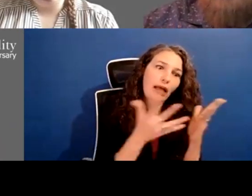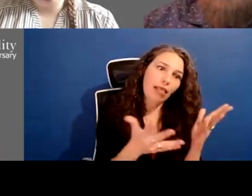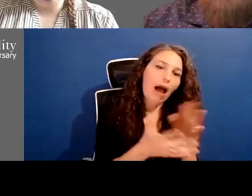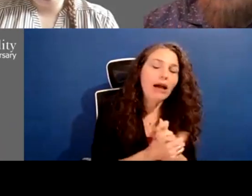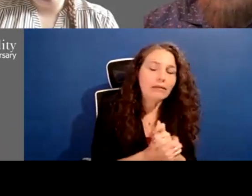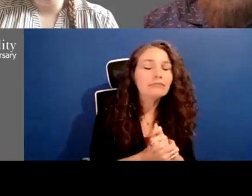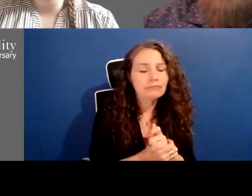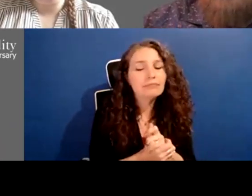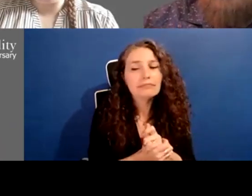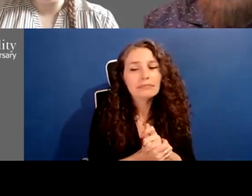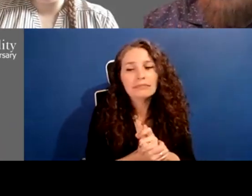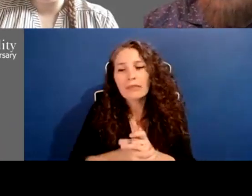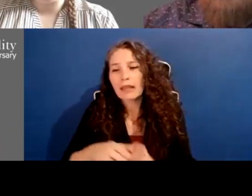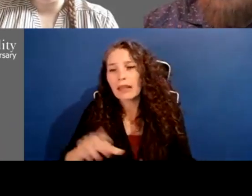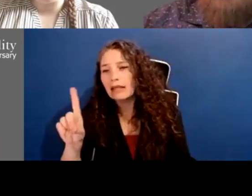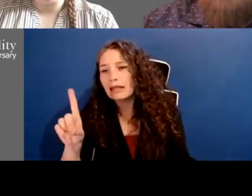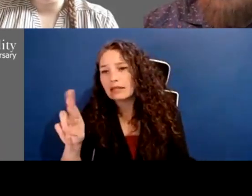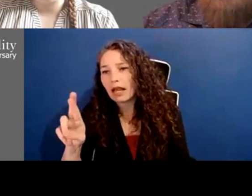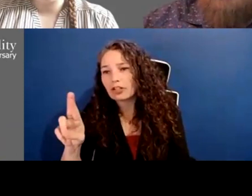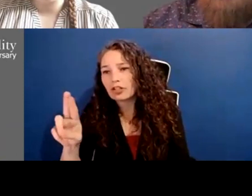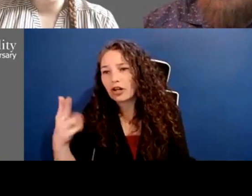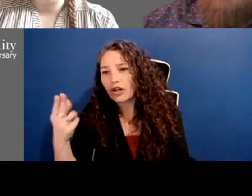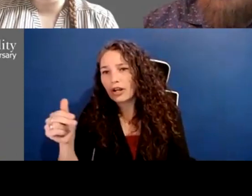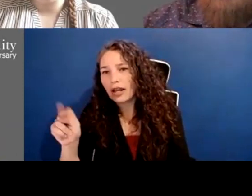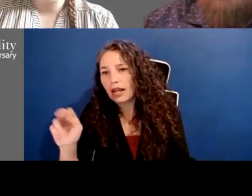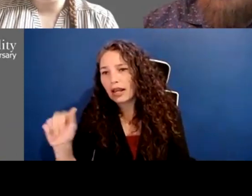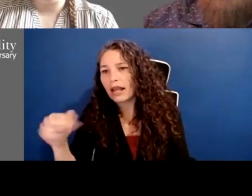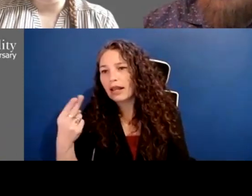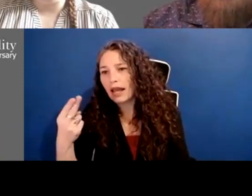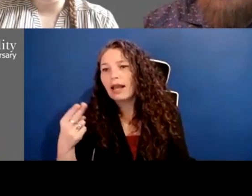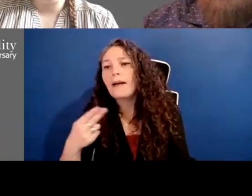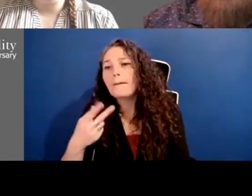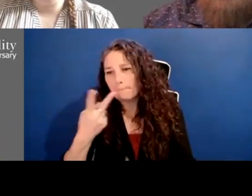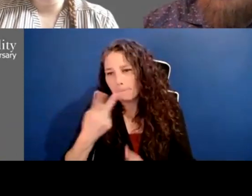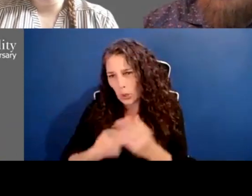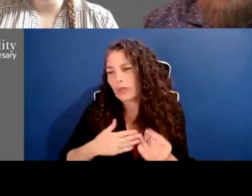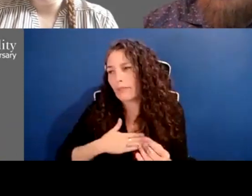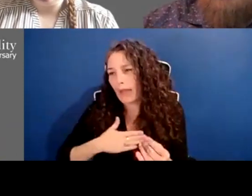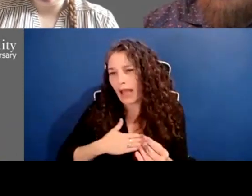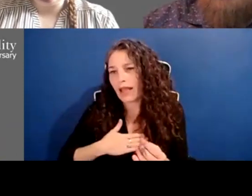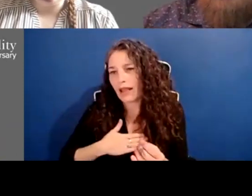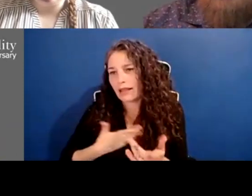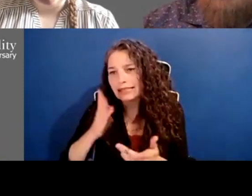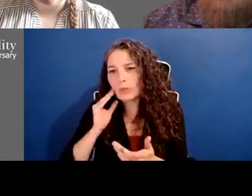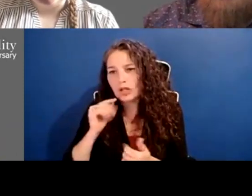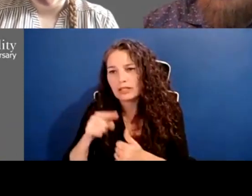Yeah, my experience is both in Audacity and Adobe Audition.